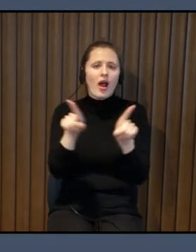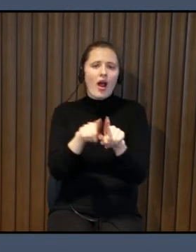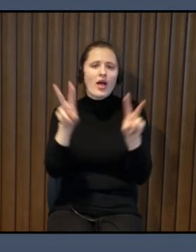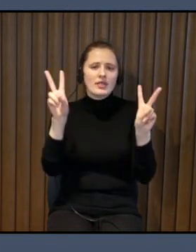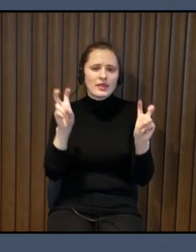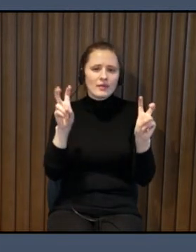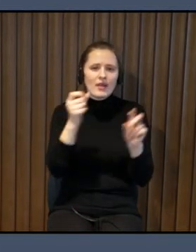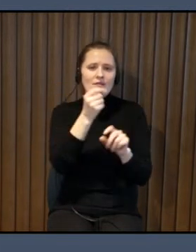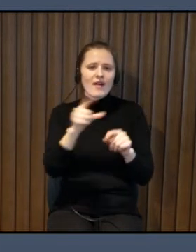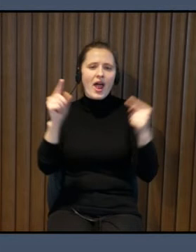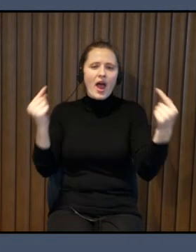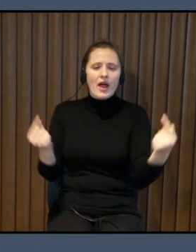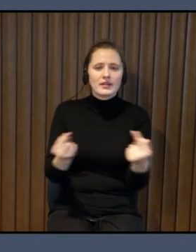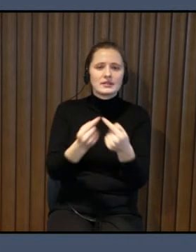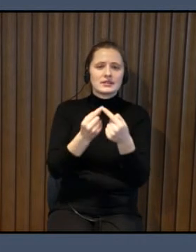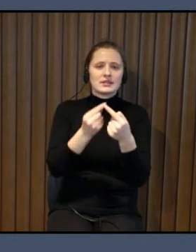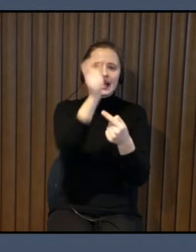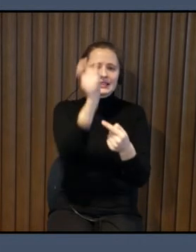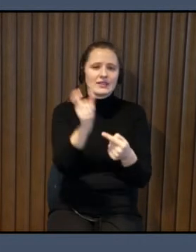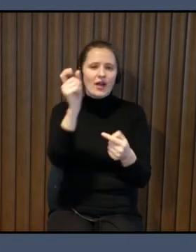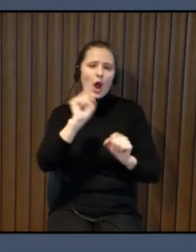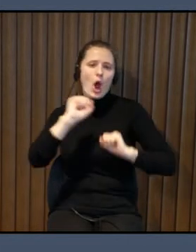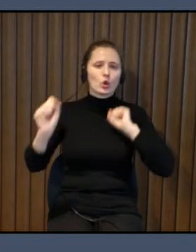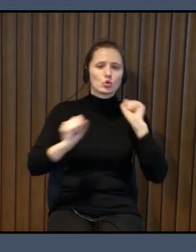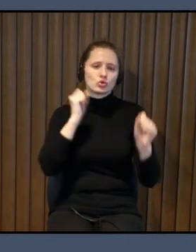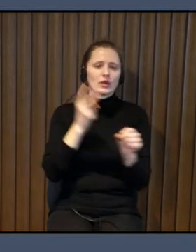Also, accessibility as a term is more